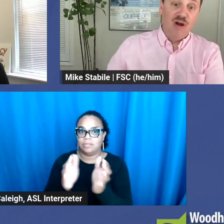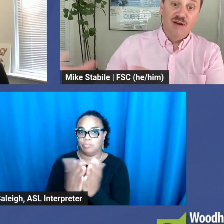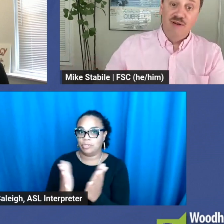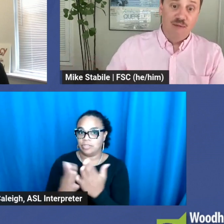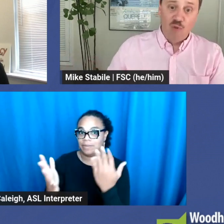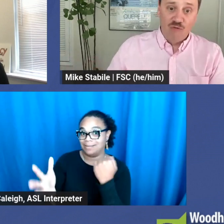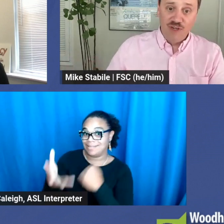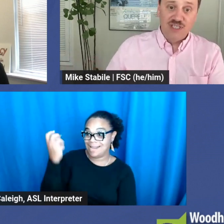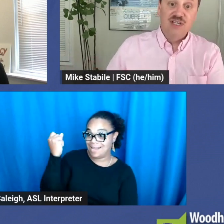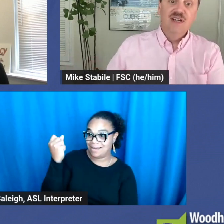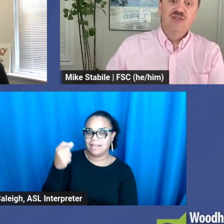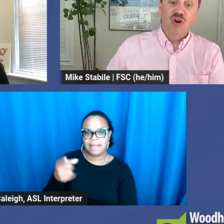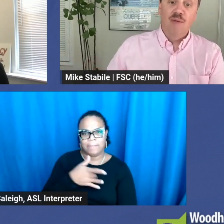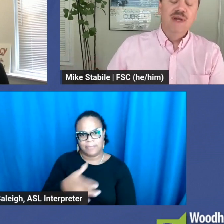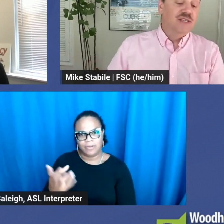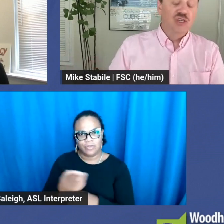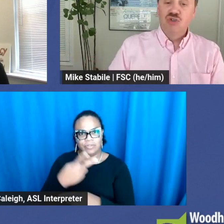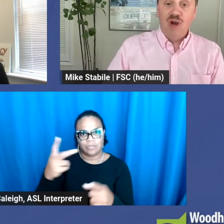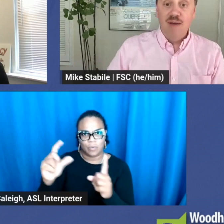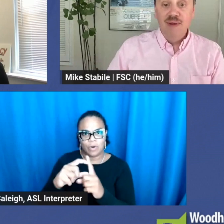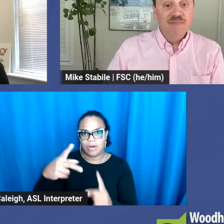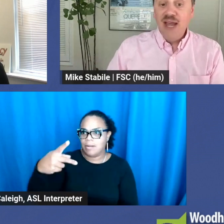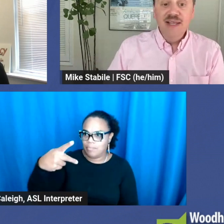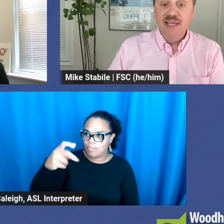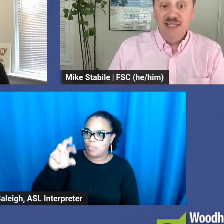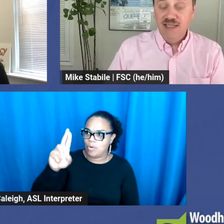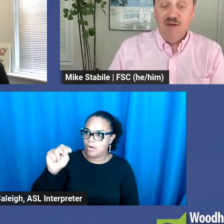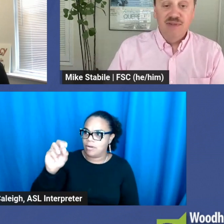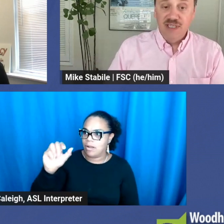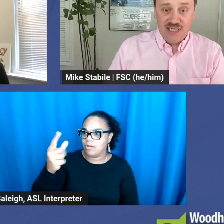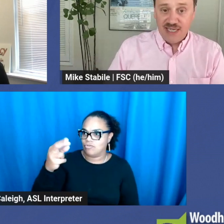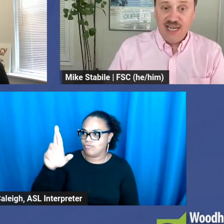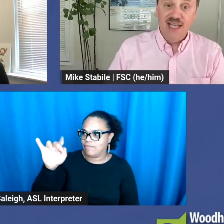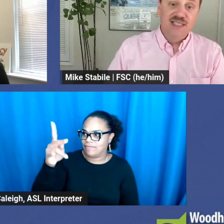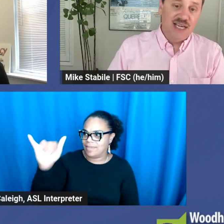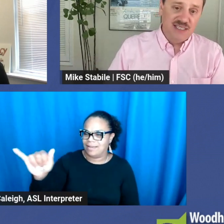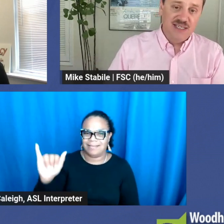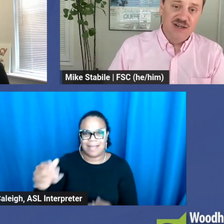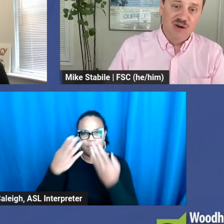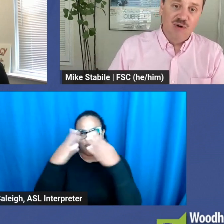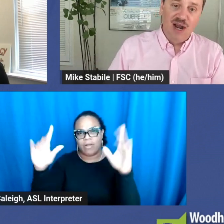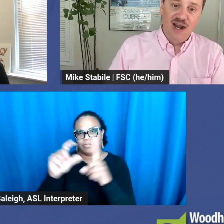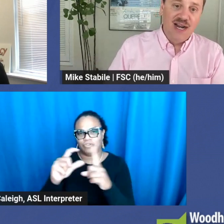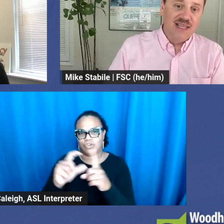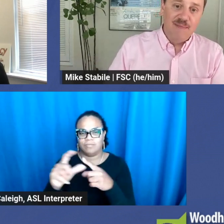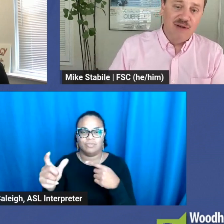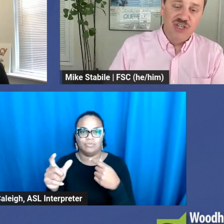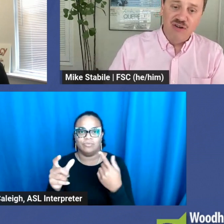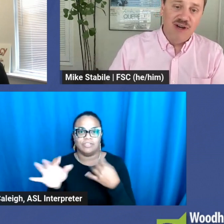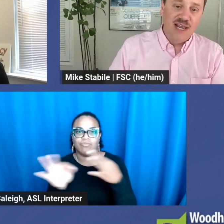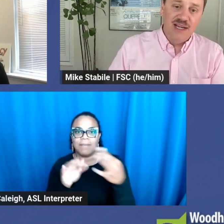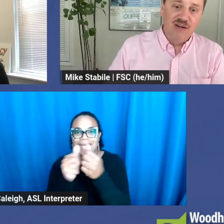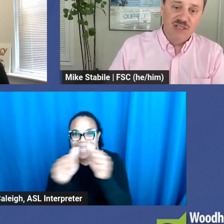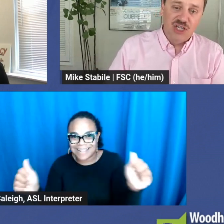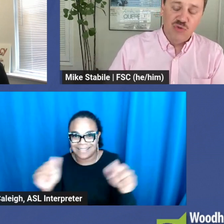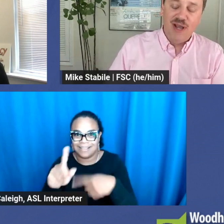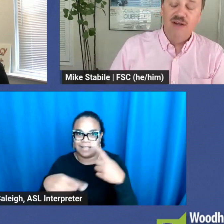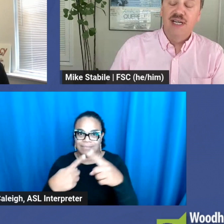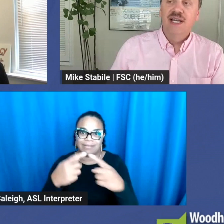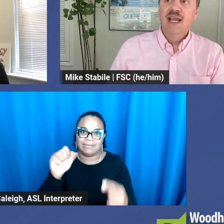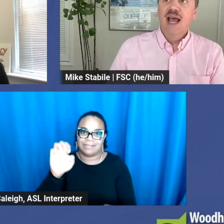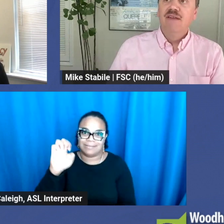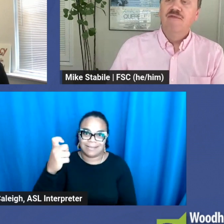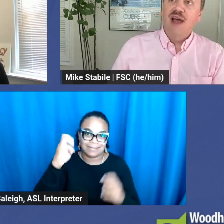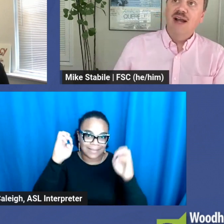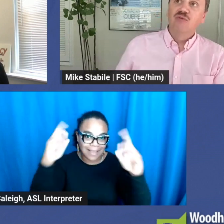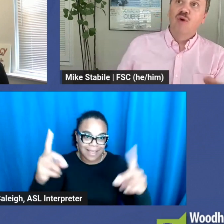of broad, amorphous term to describe anything that, sex ed, anything about gender identity or